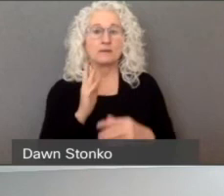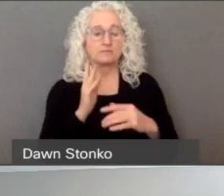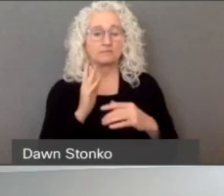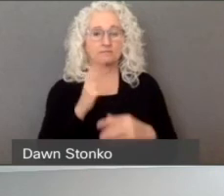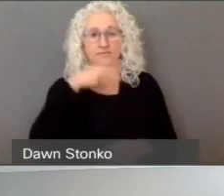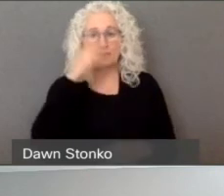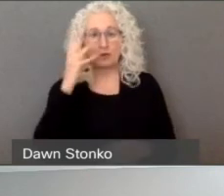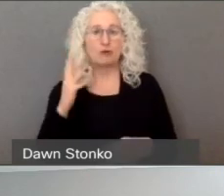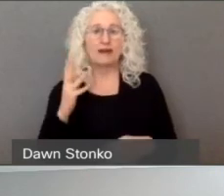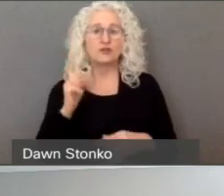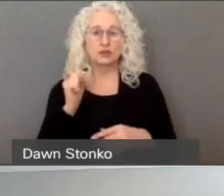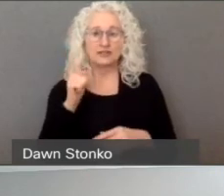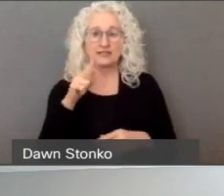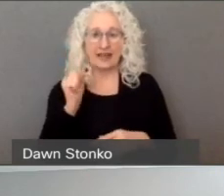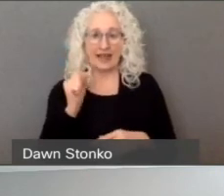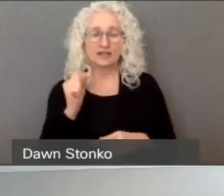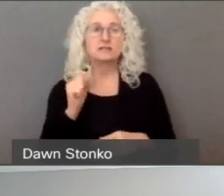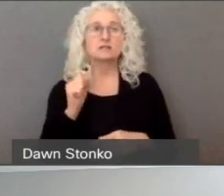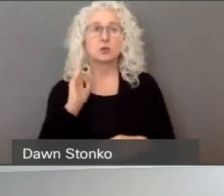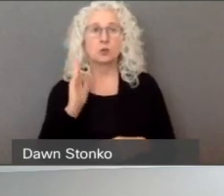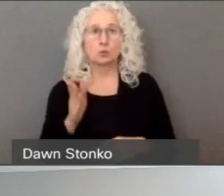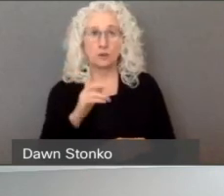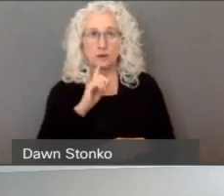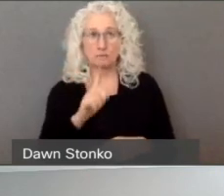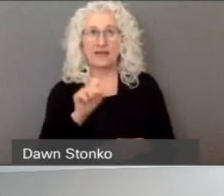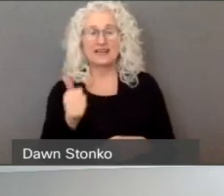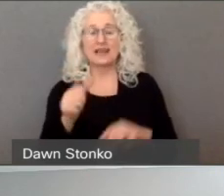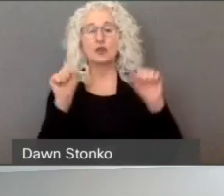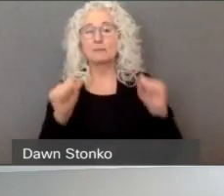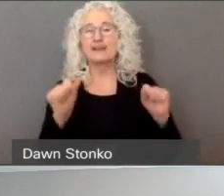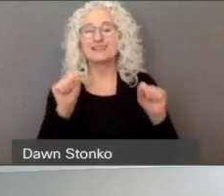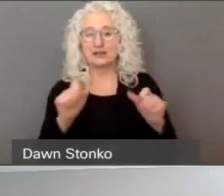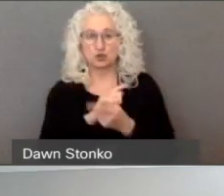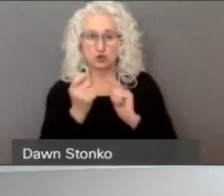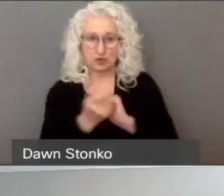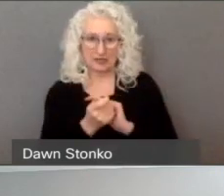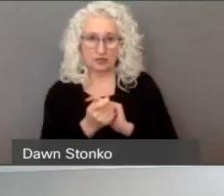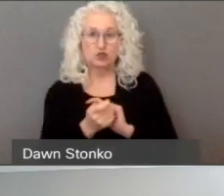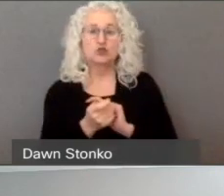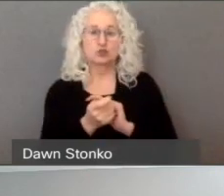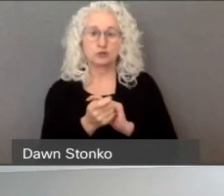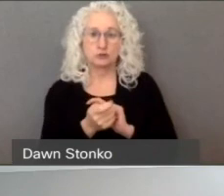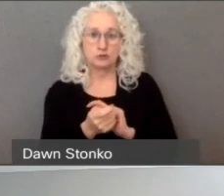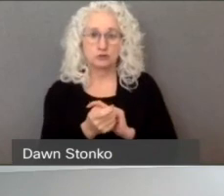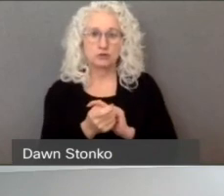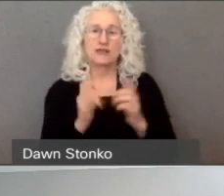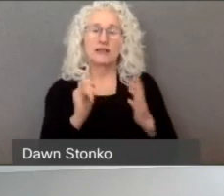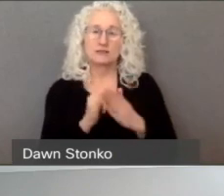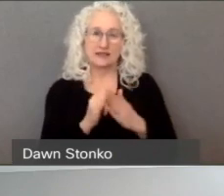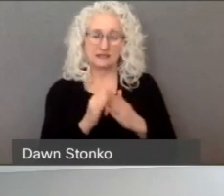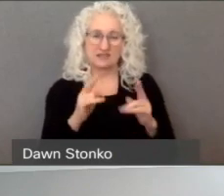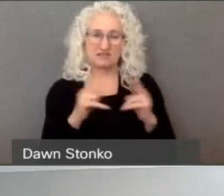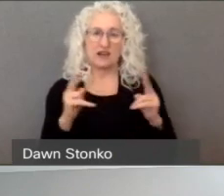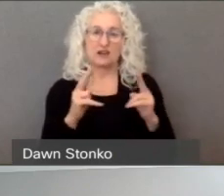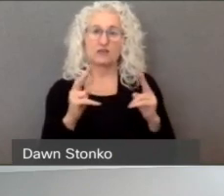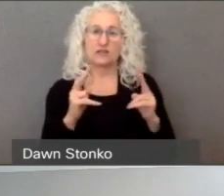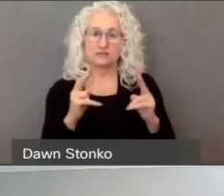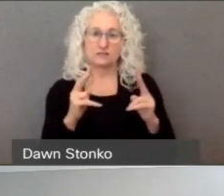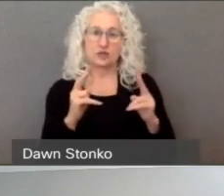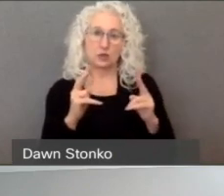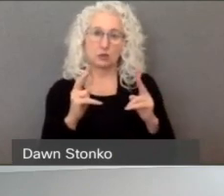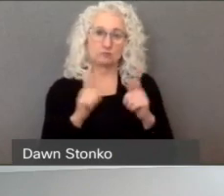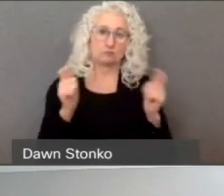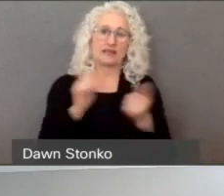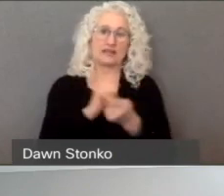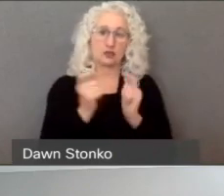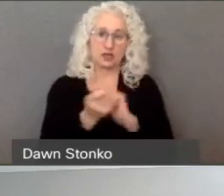be another potential change, which will be really significant. And then I think the third one, you